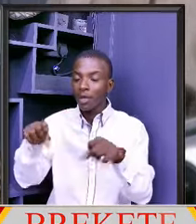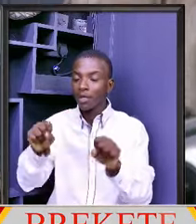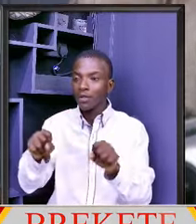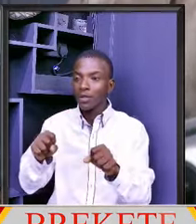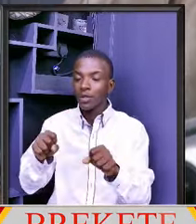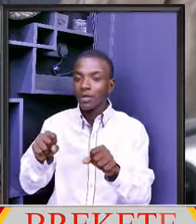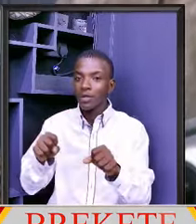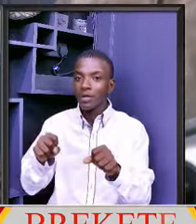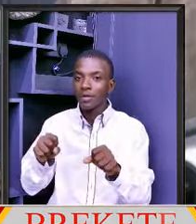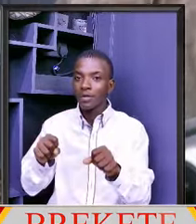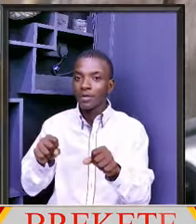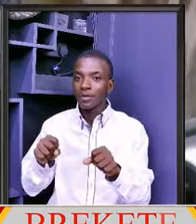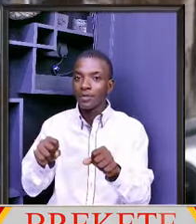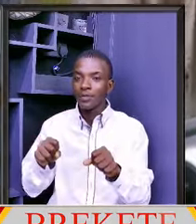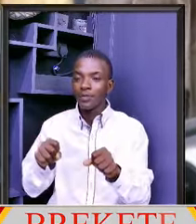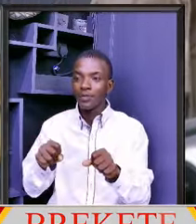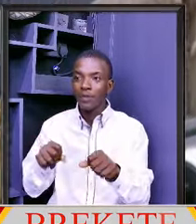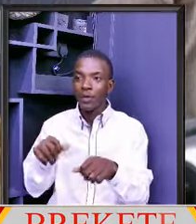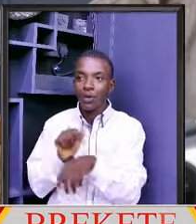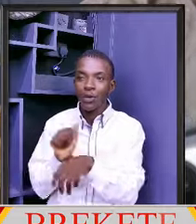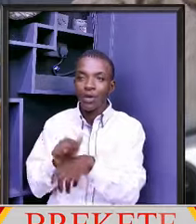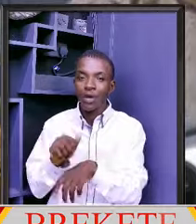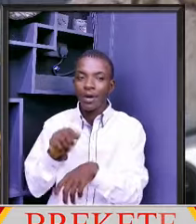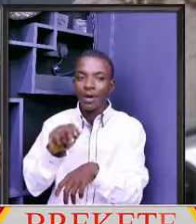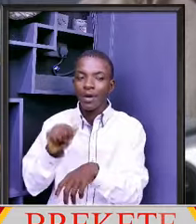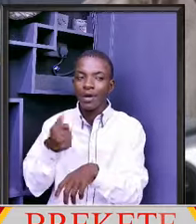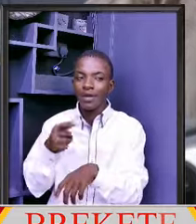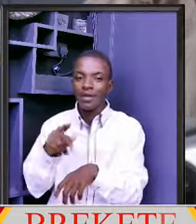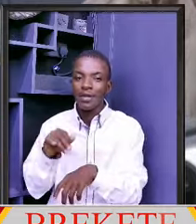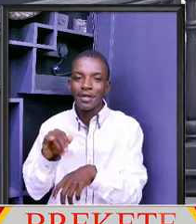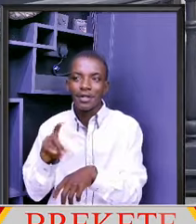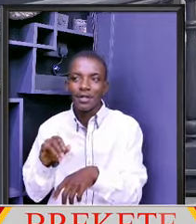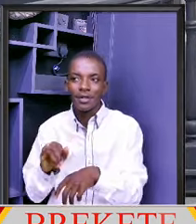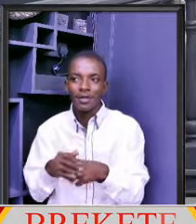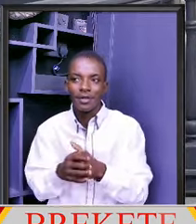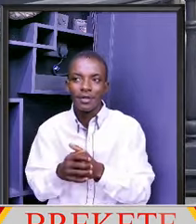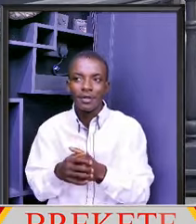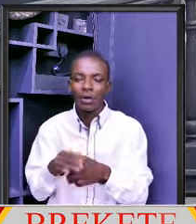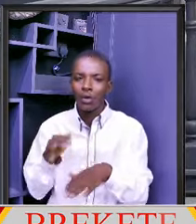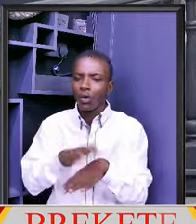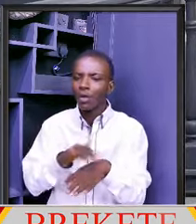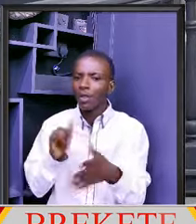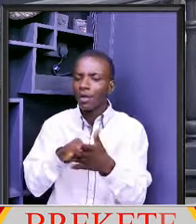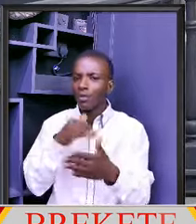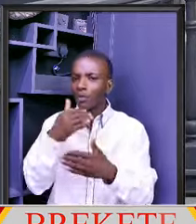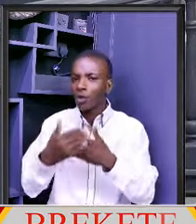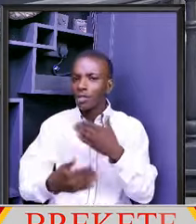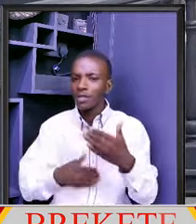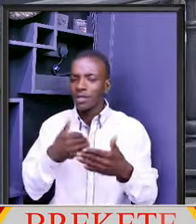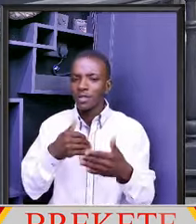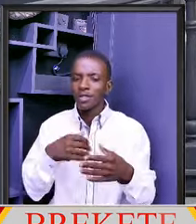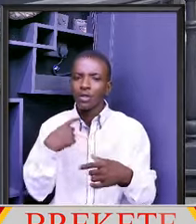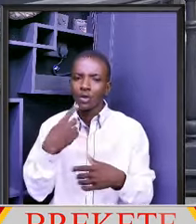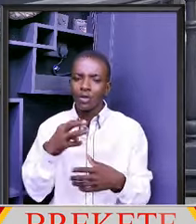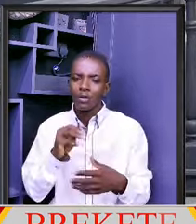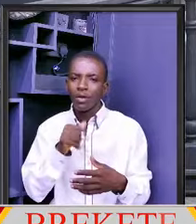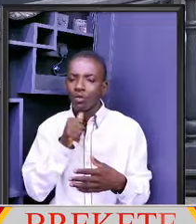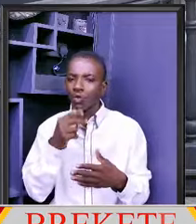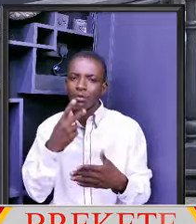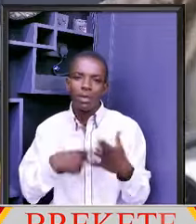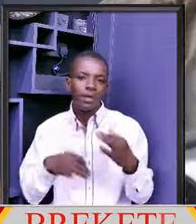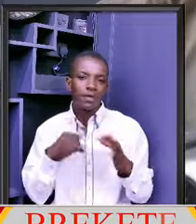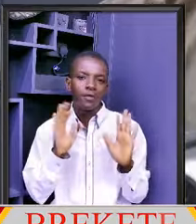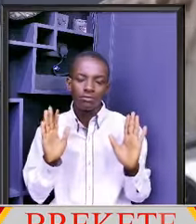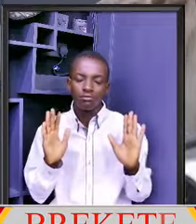You won't walk like agidi. Yes. Uh-huh. So now, sir, on that process, I told them I'm not part of